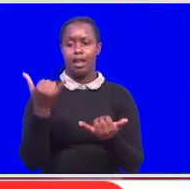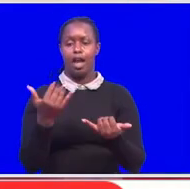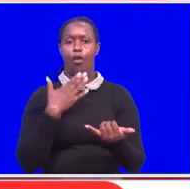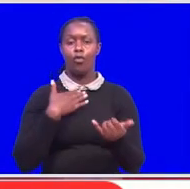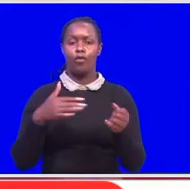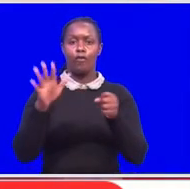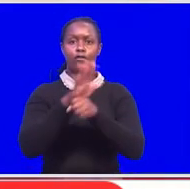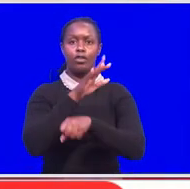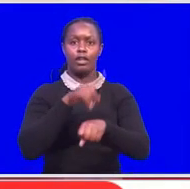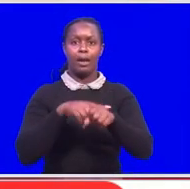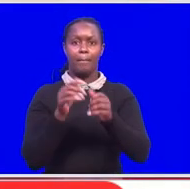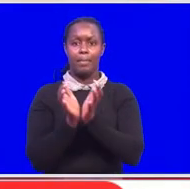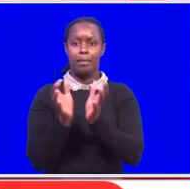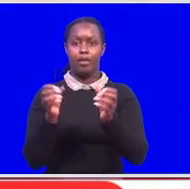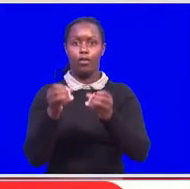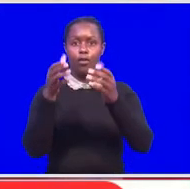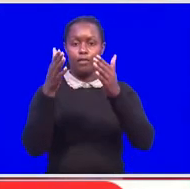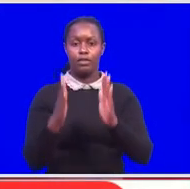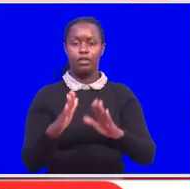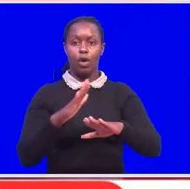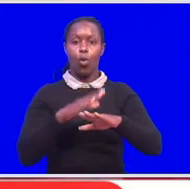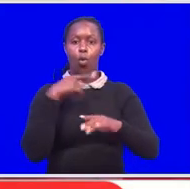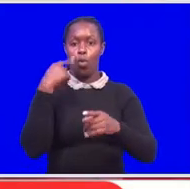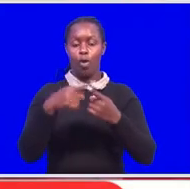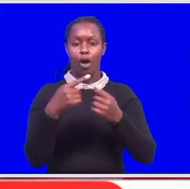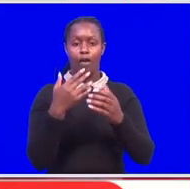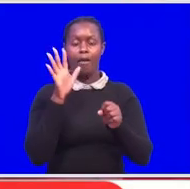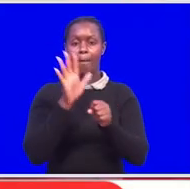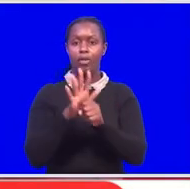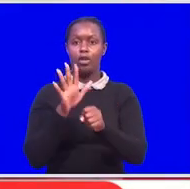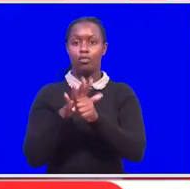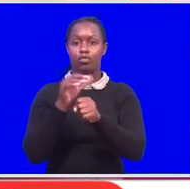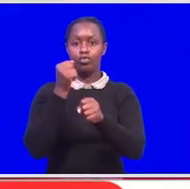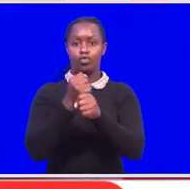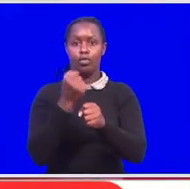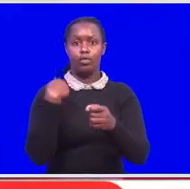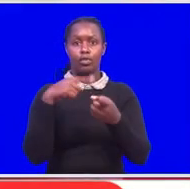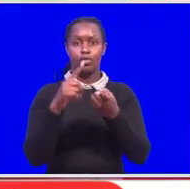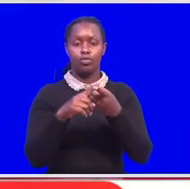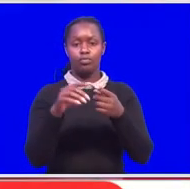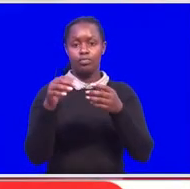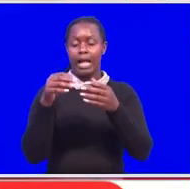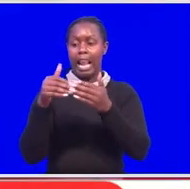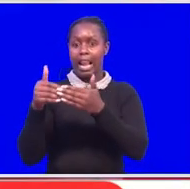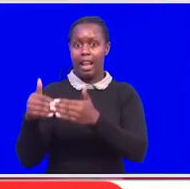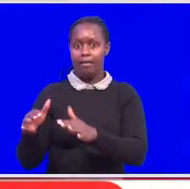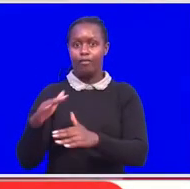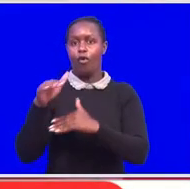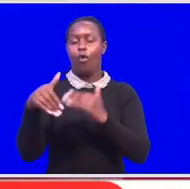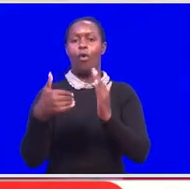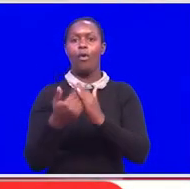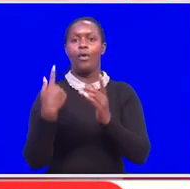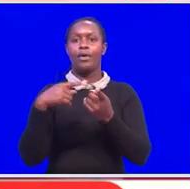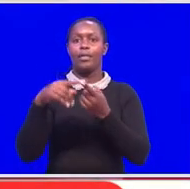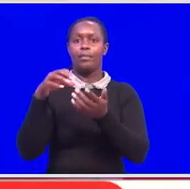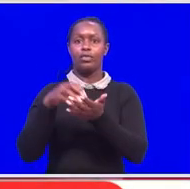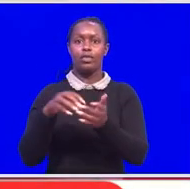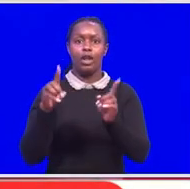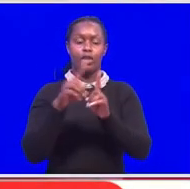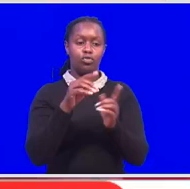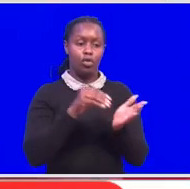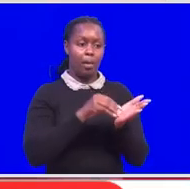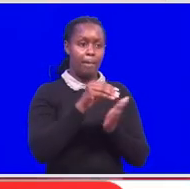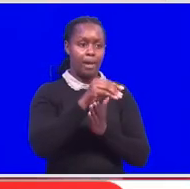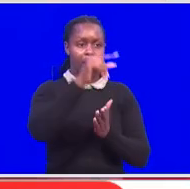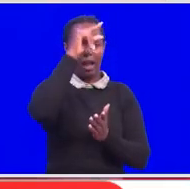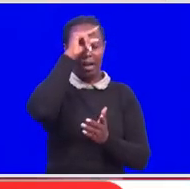public officers with double or multiple jobs to relinquish the additional positions and pay back to the government any salaries and